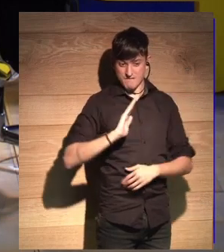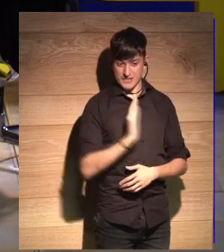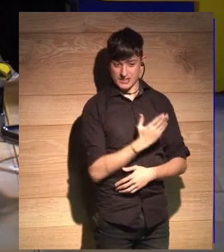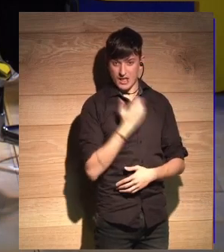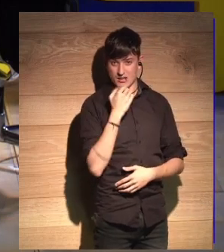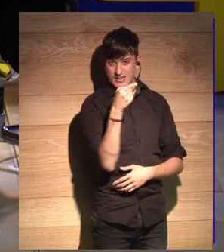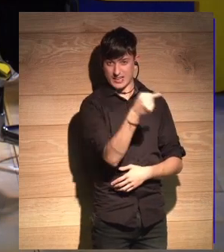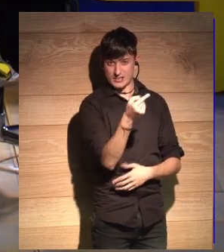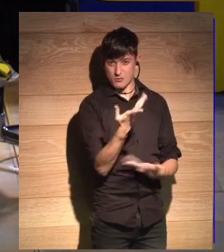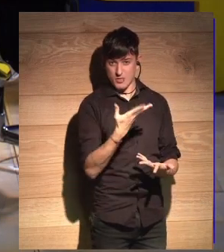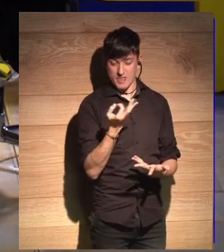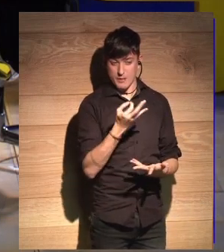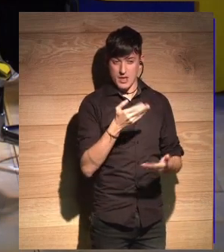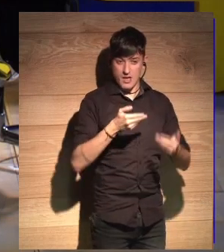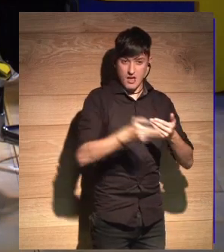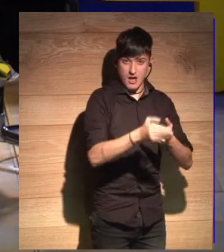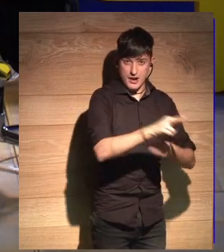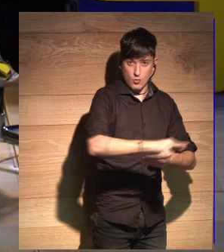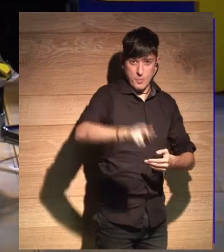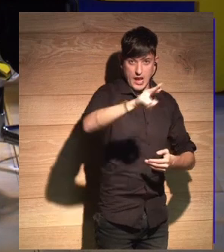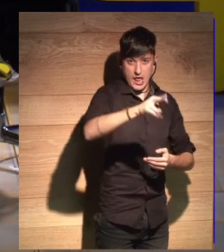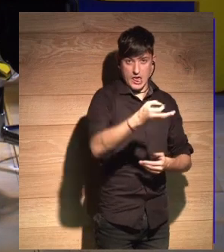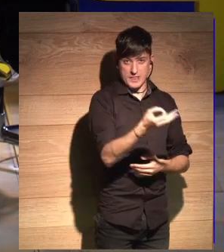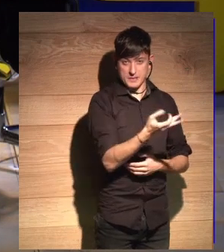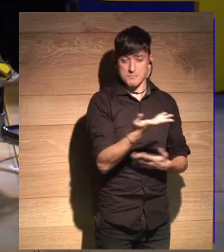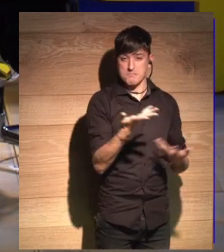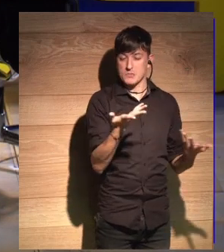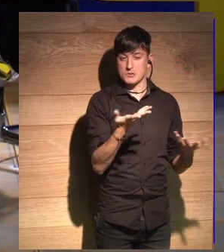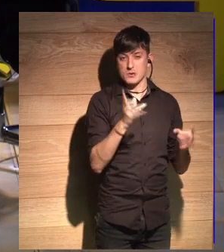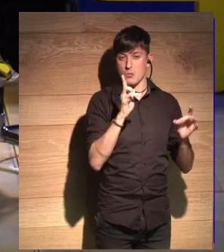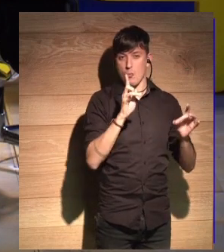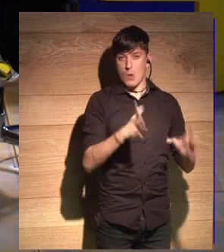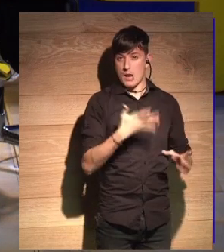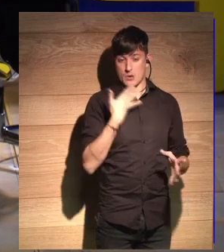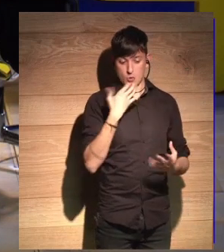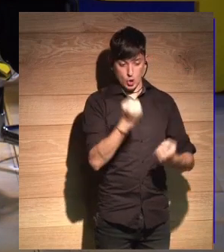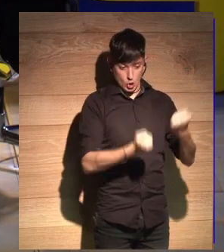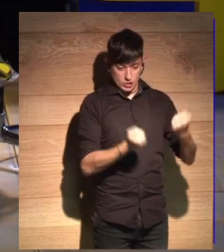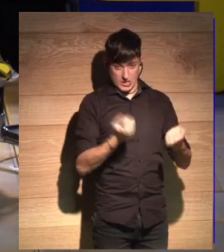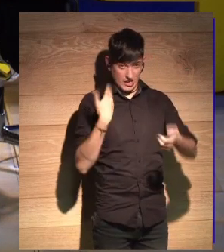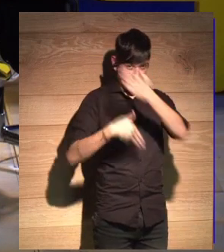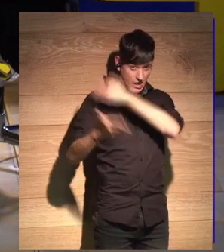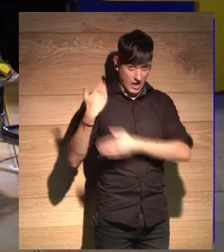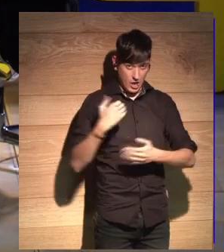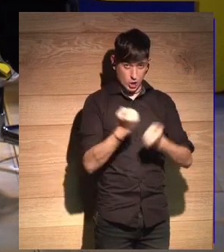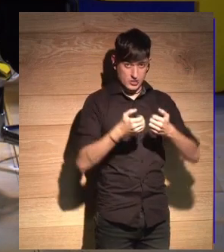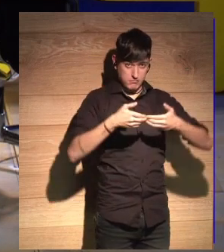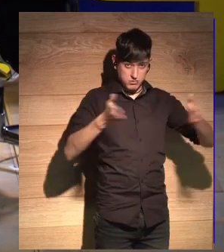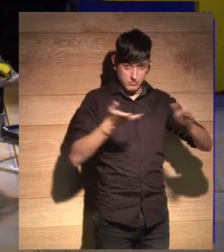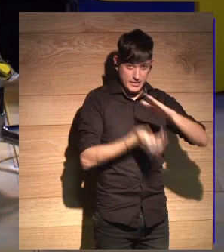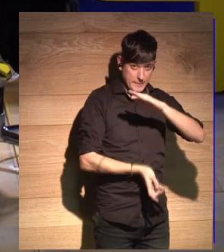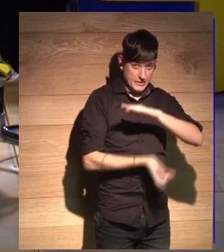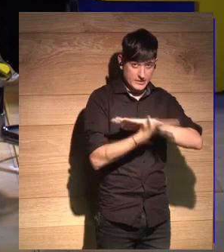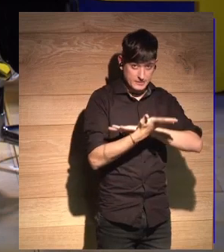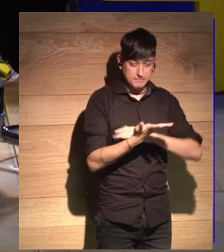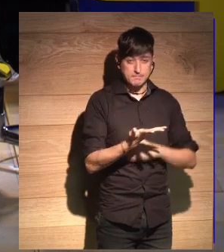it's like when the car got invented. It was the streets in New York were piling with horse